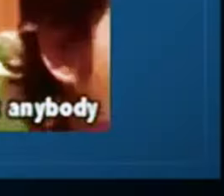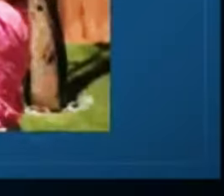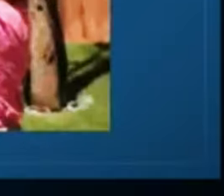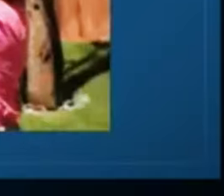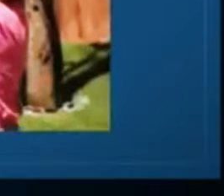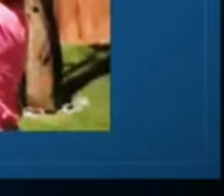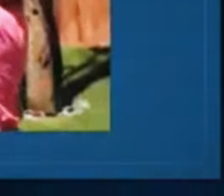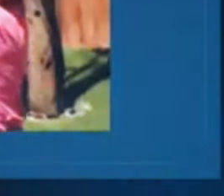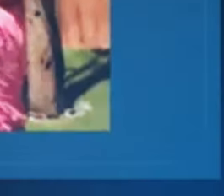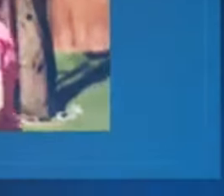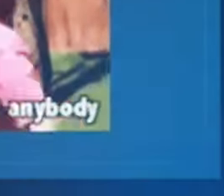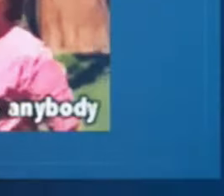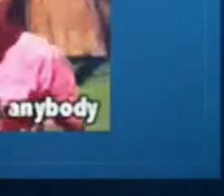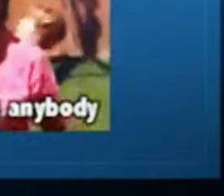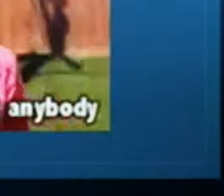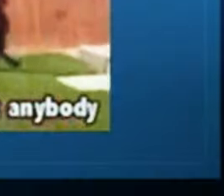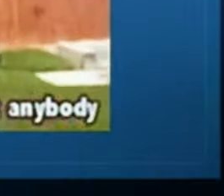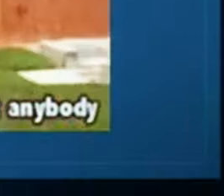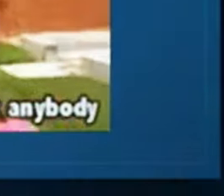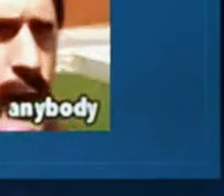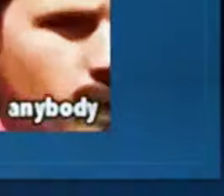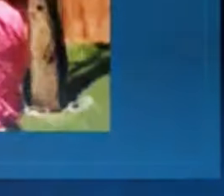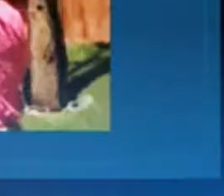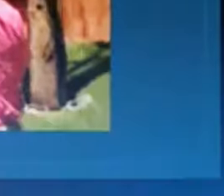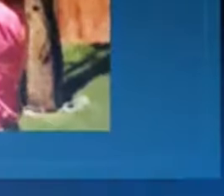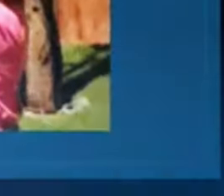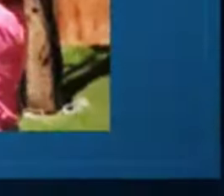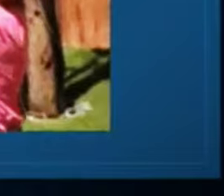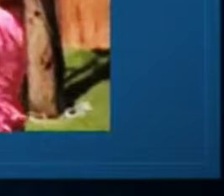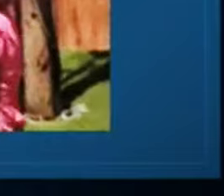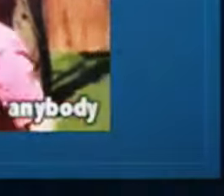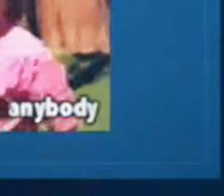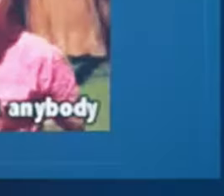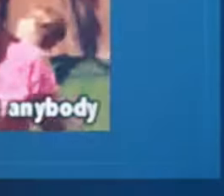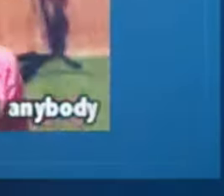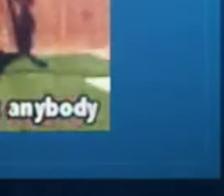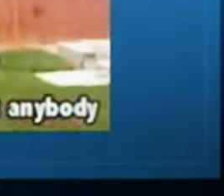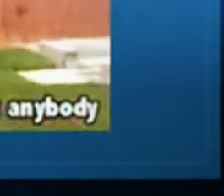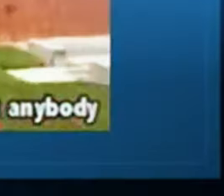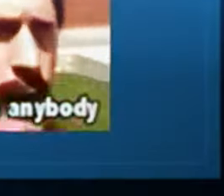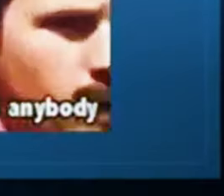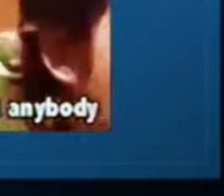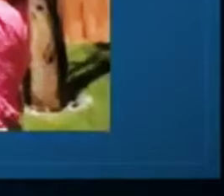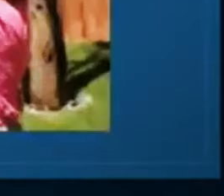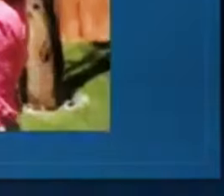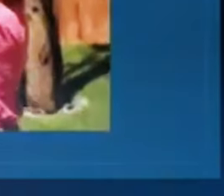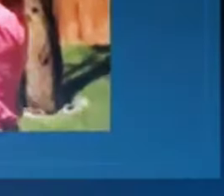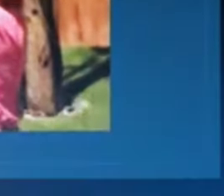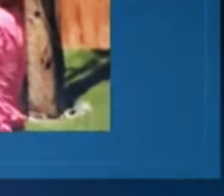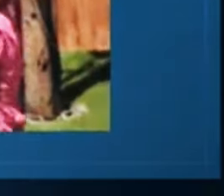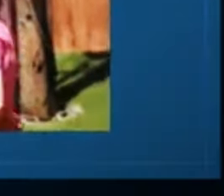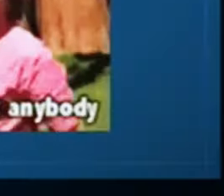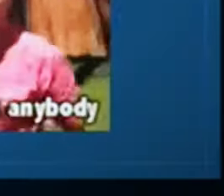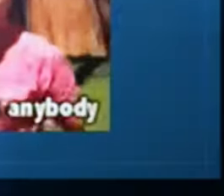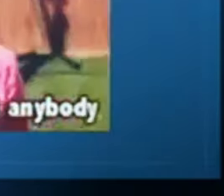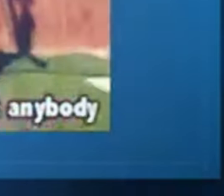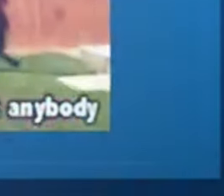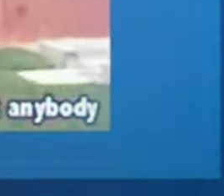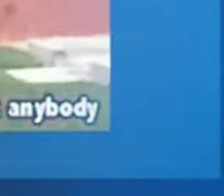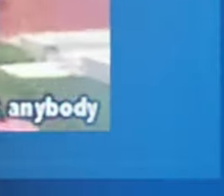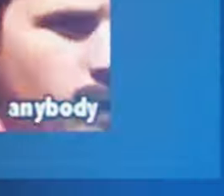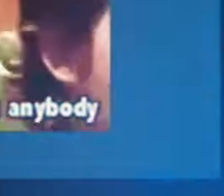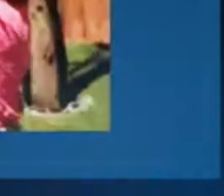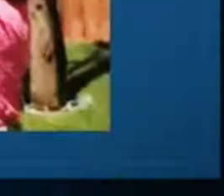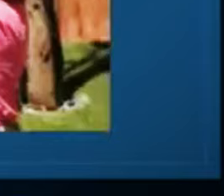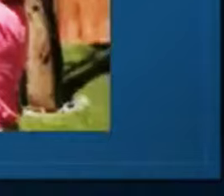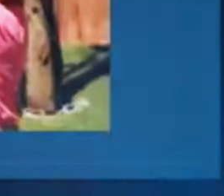koya ashewe abofrano bet me pray. Now, if we trust ourselves to the hands of human beings, we will end